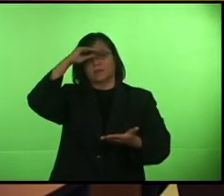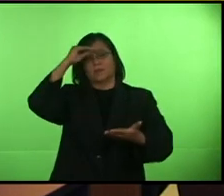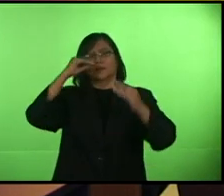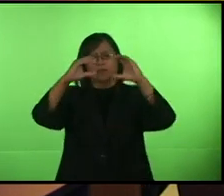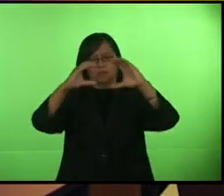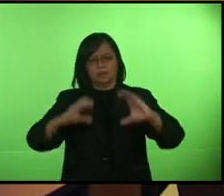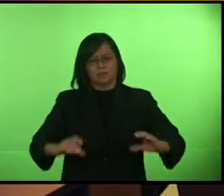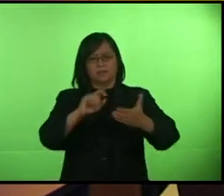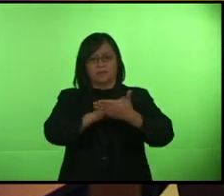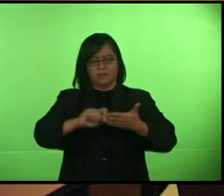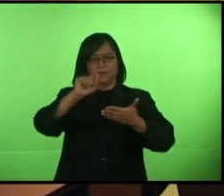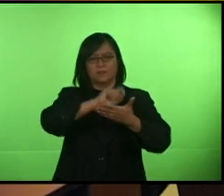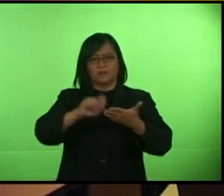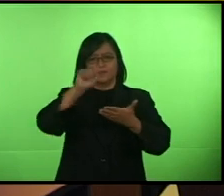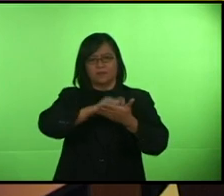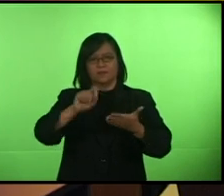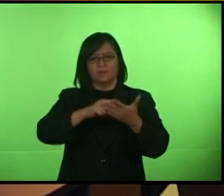the writing process